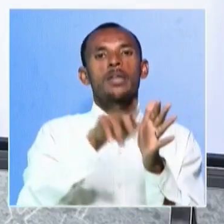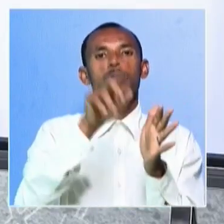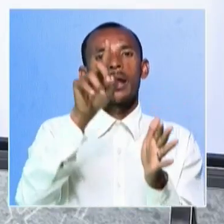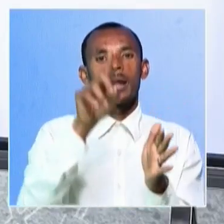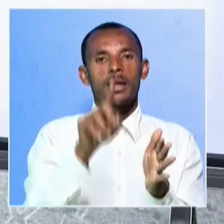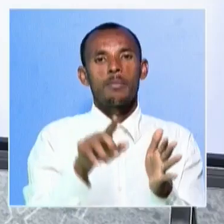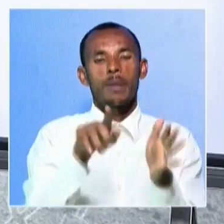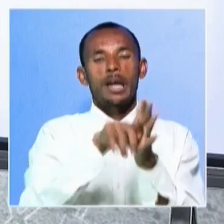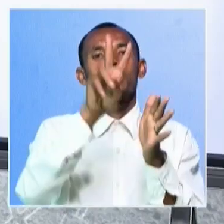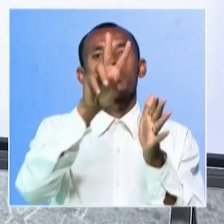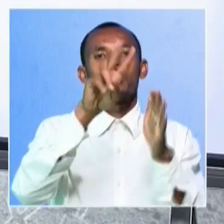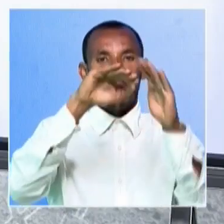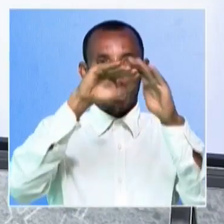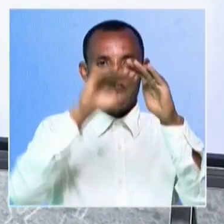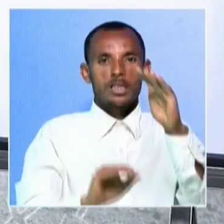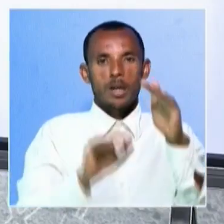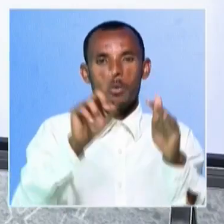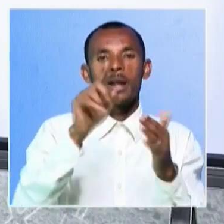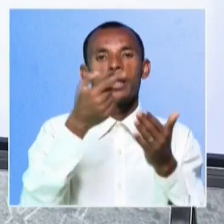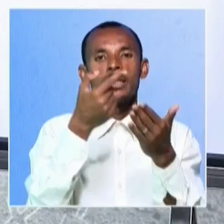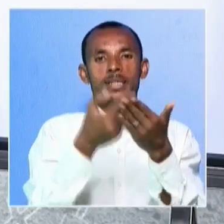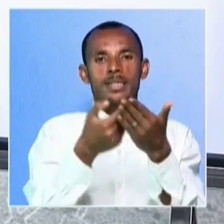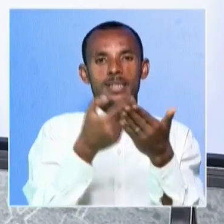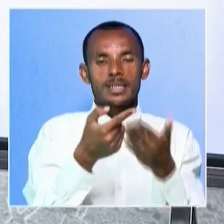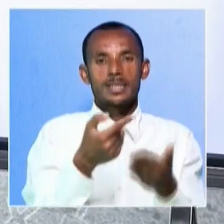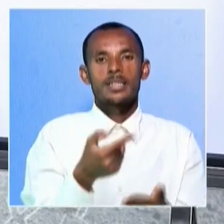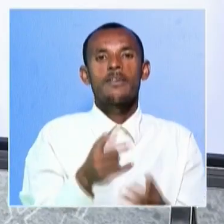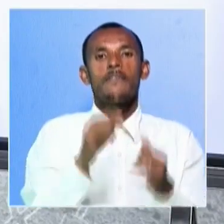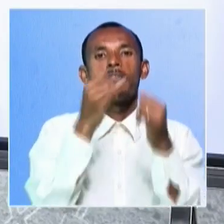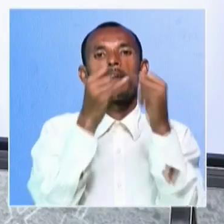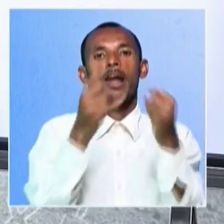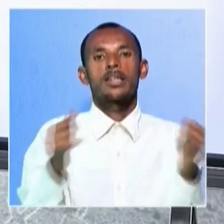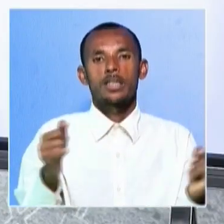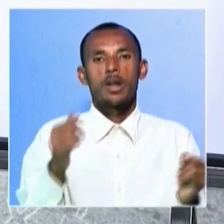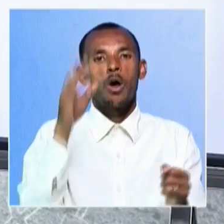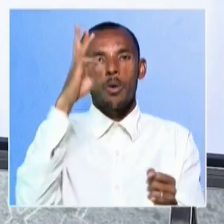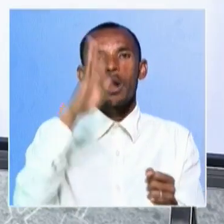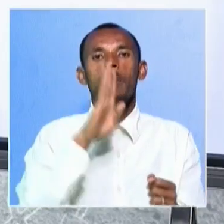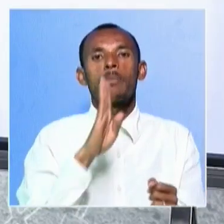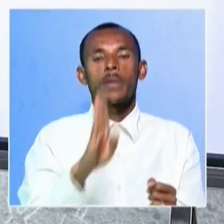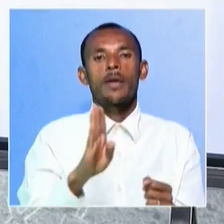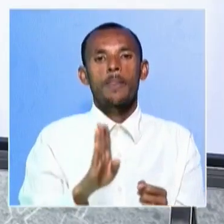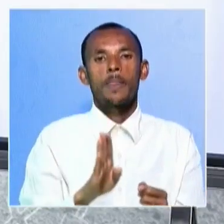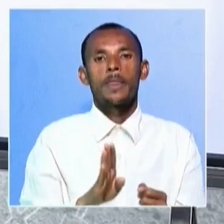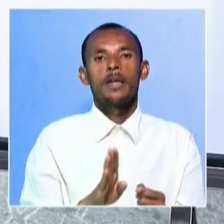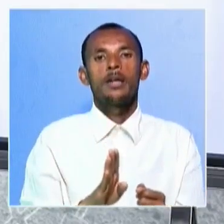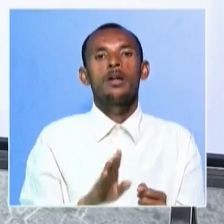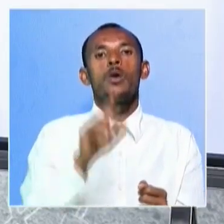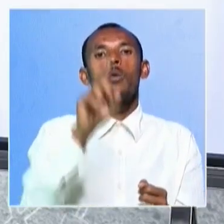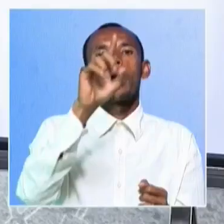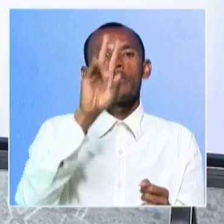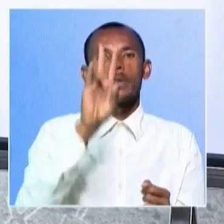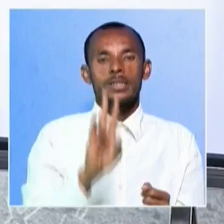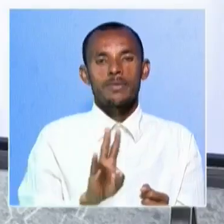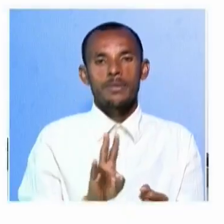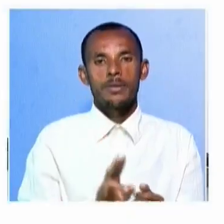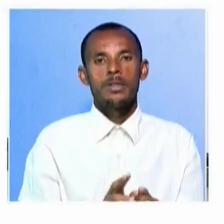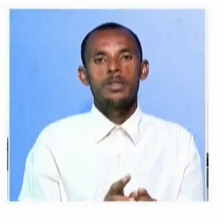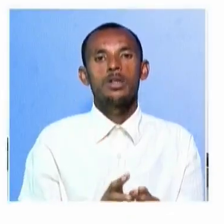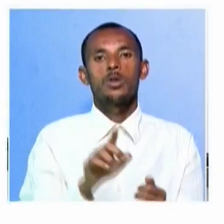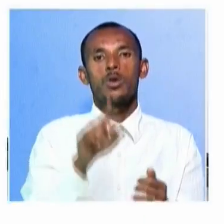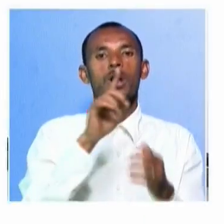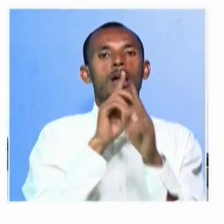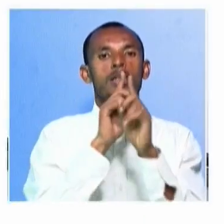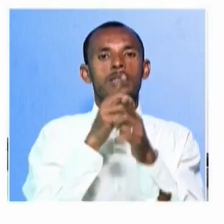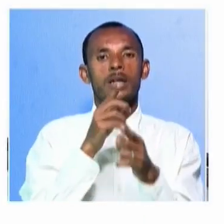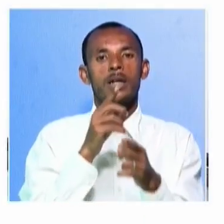1, definitely this fraction will be less than 1 over 7. So your answer